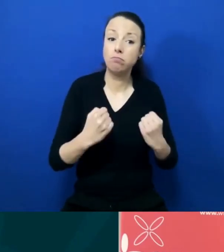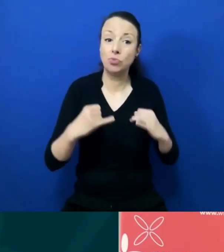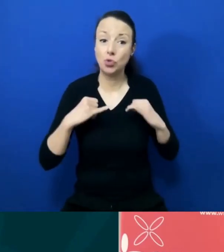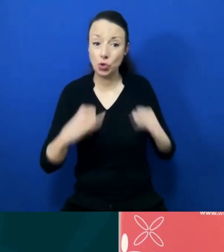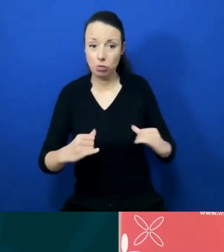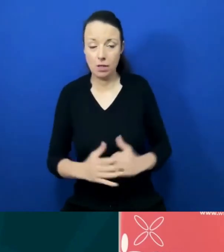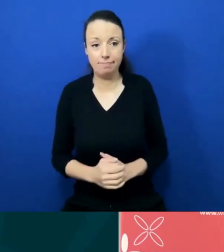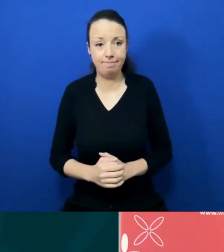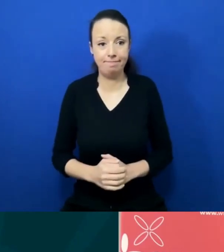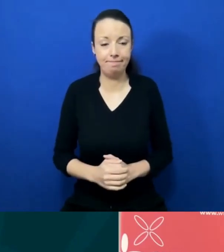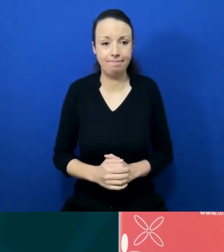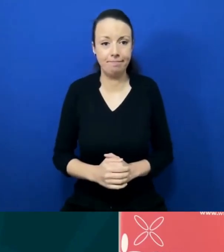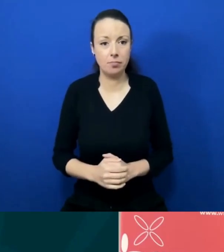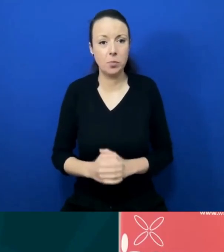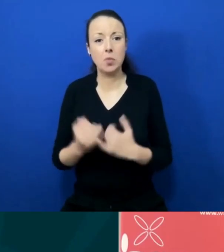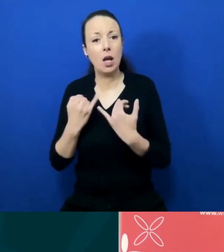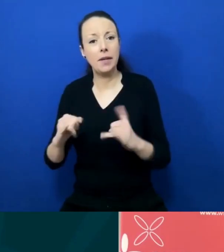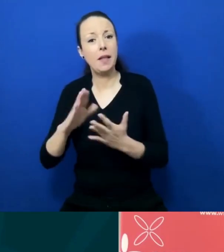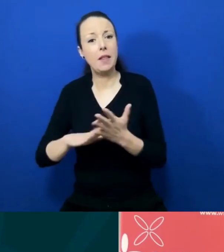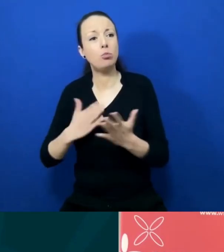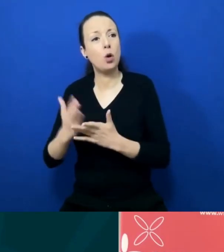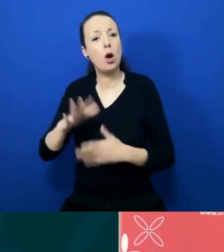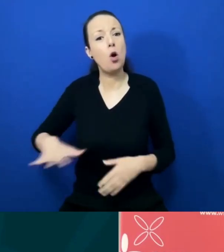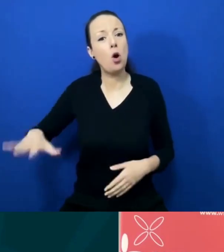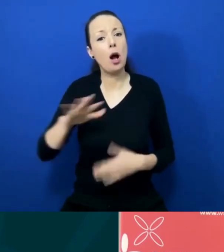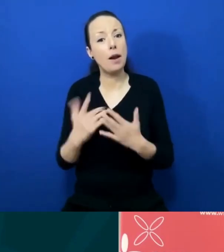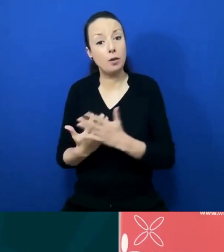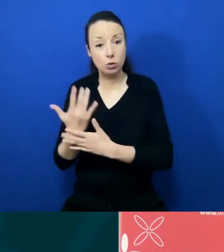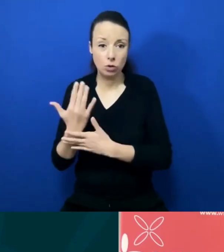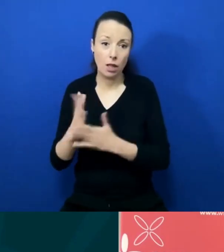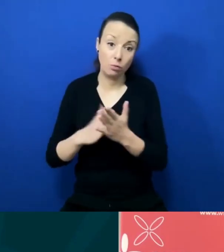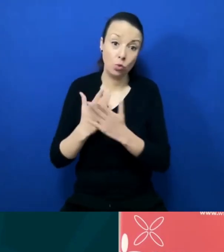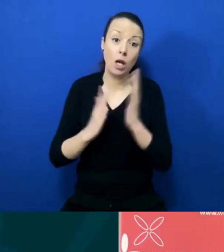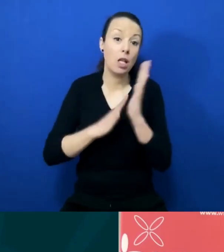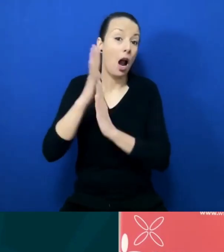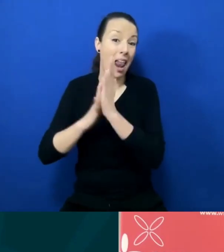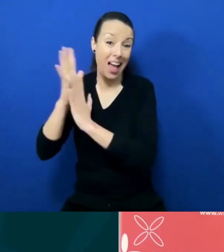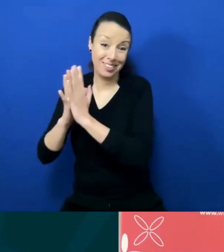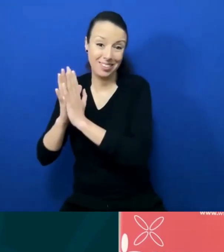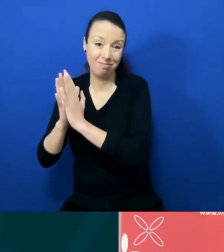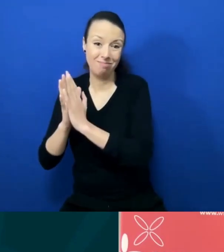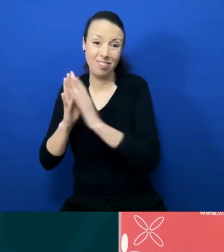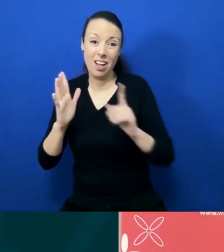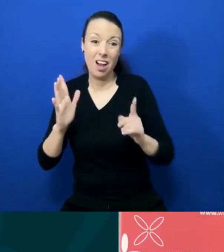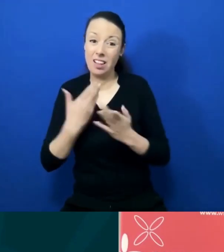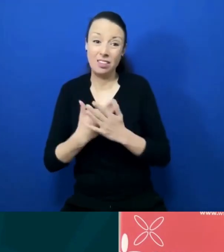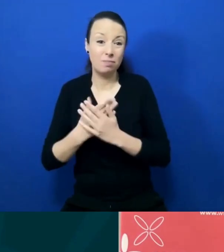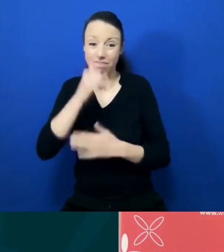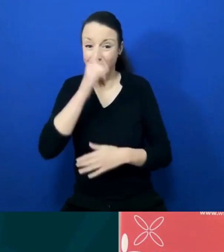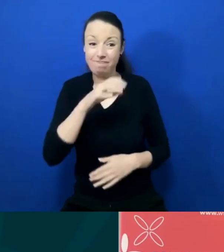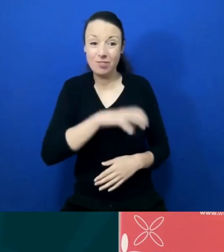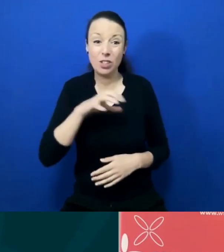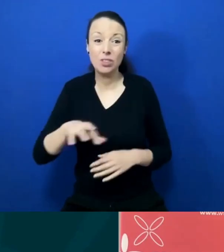for example, grow in forests. So you cannot plant the same trees, and this is also what the city is doing today, is